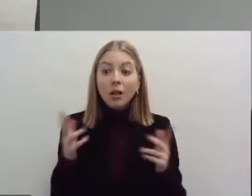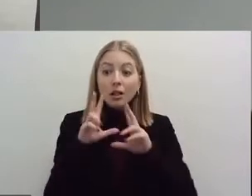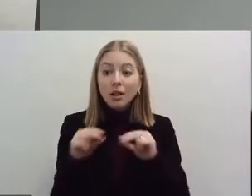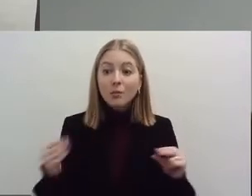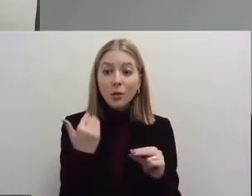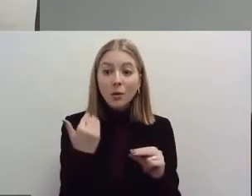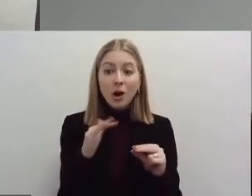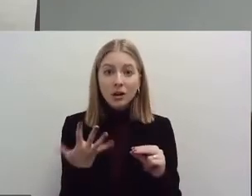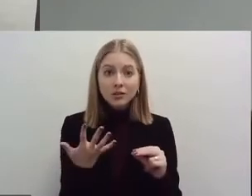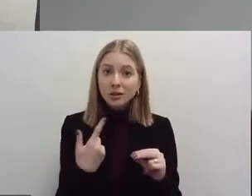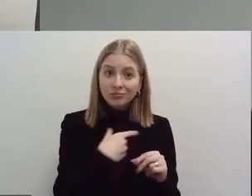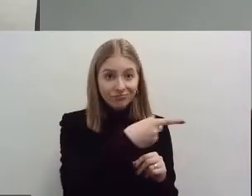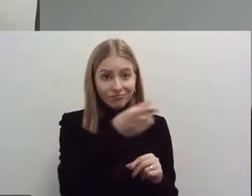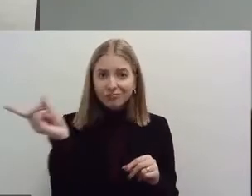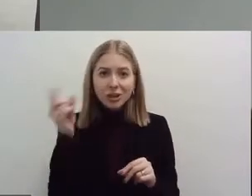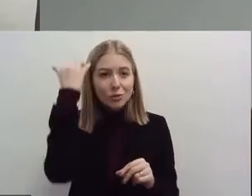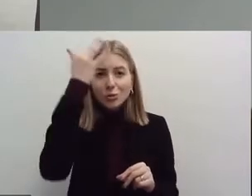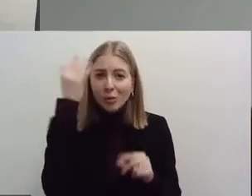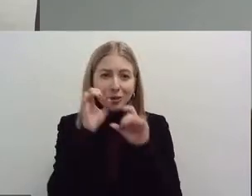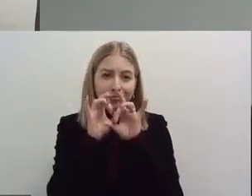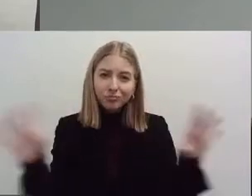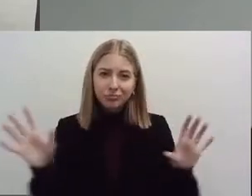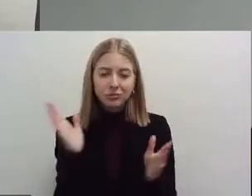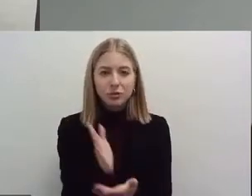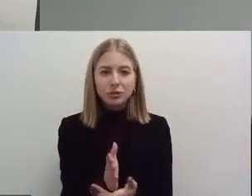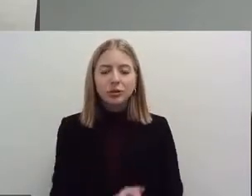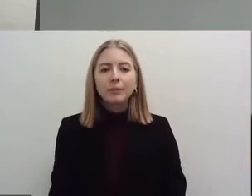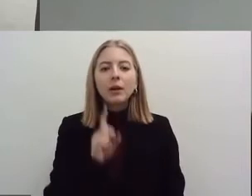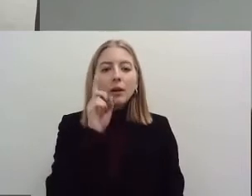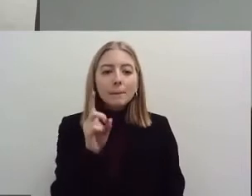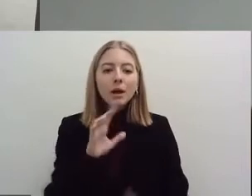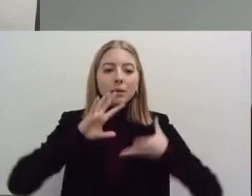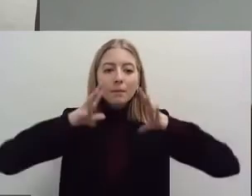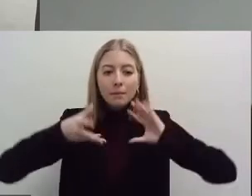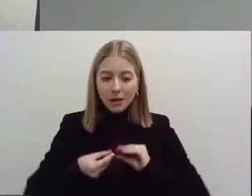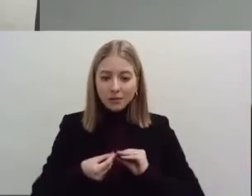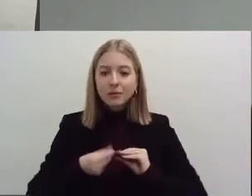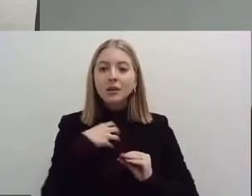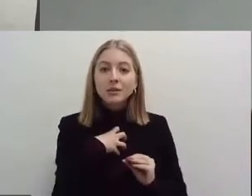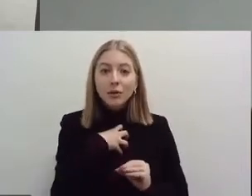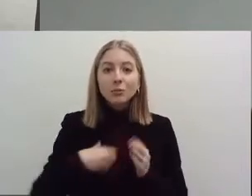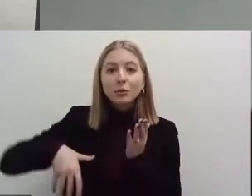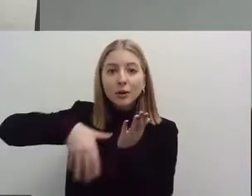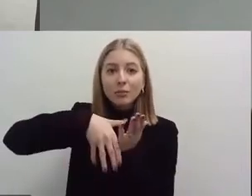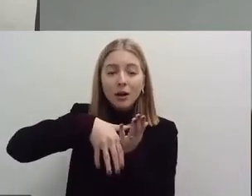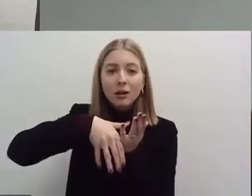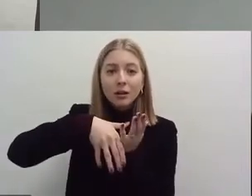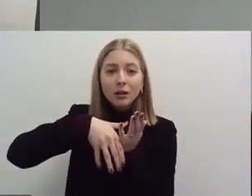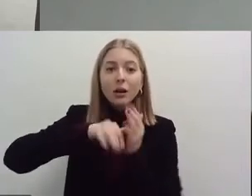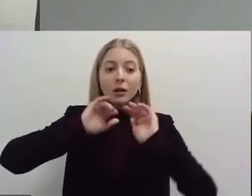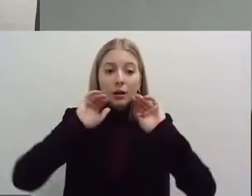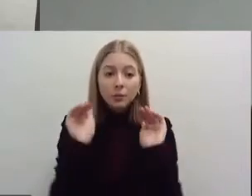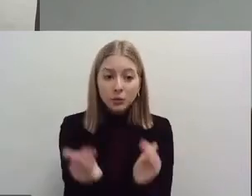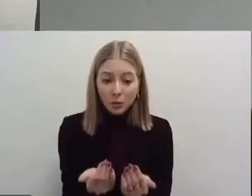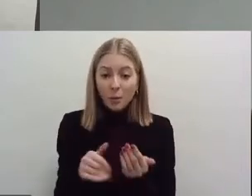most young people with their well-being at short, but also long-term. Real and ambitious climate and biodiversity action